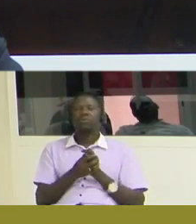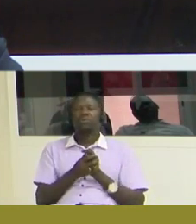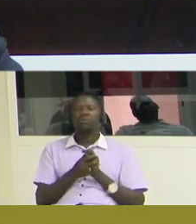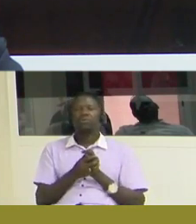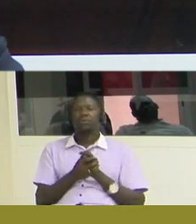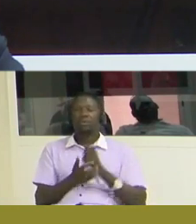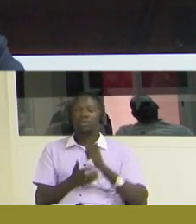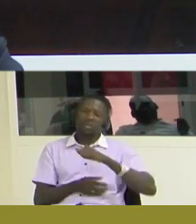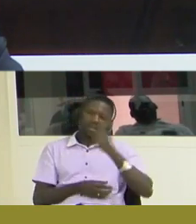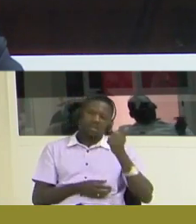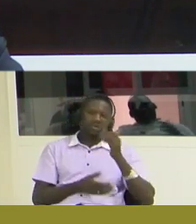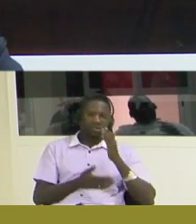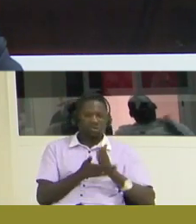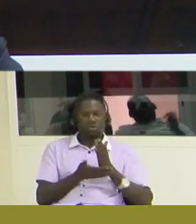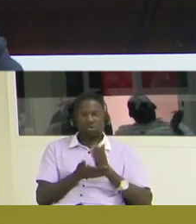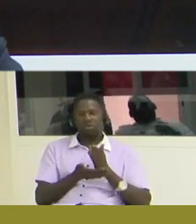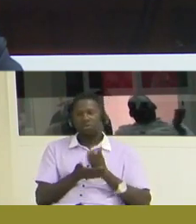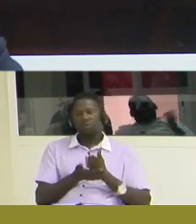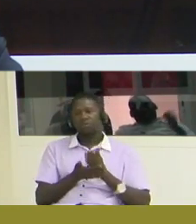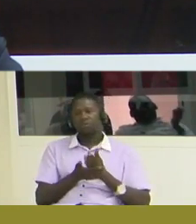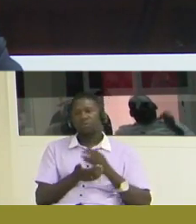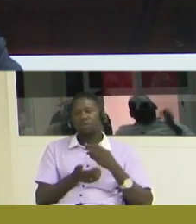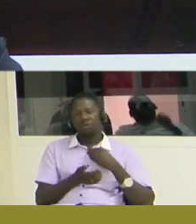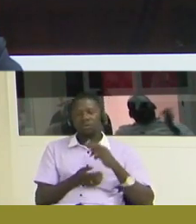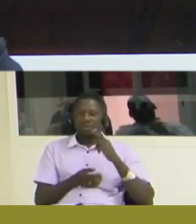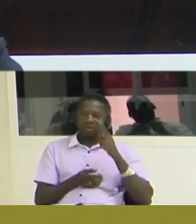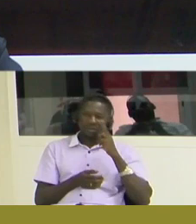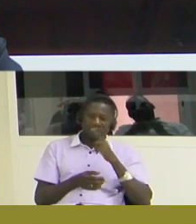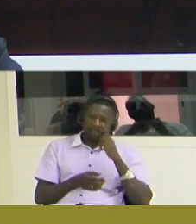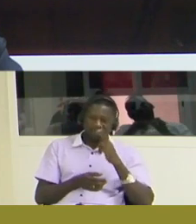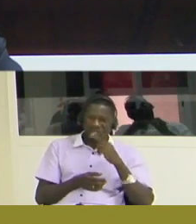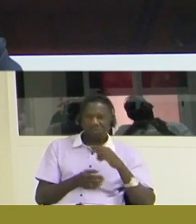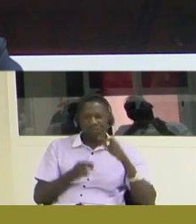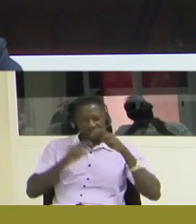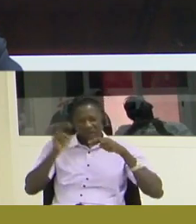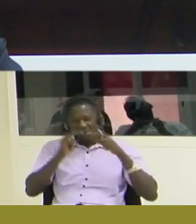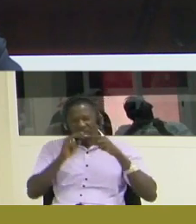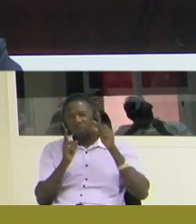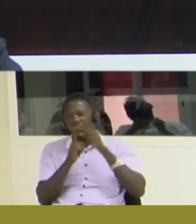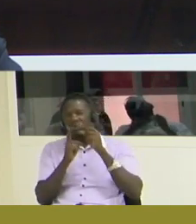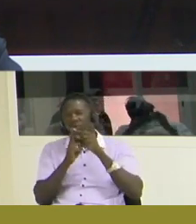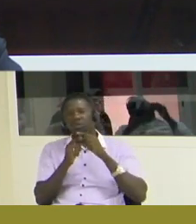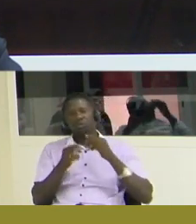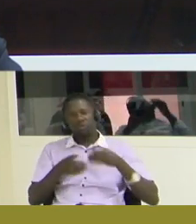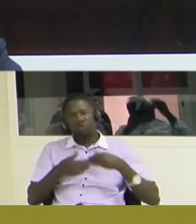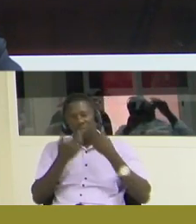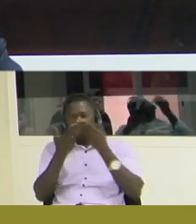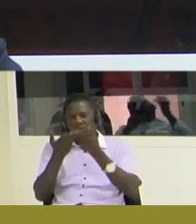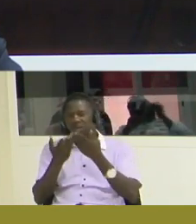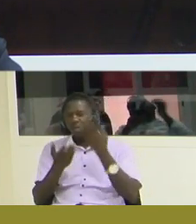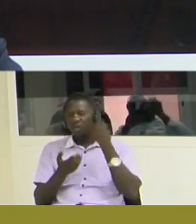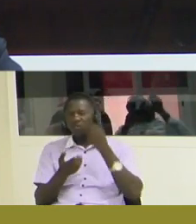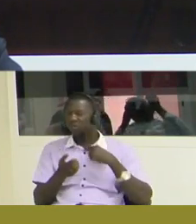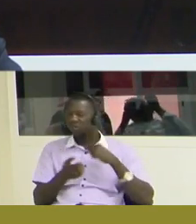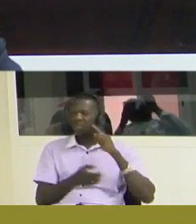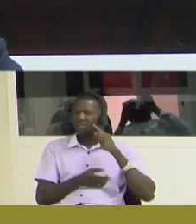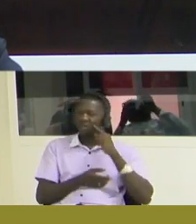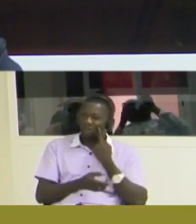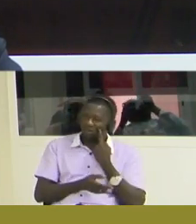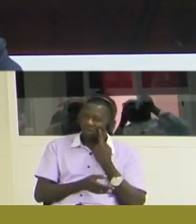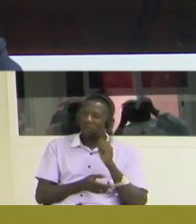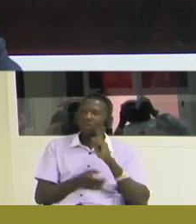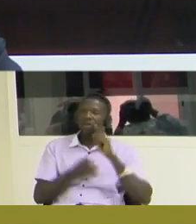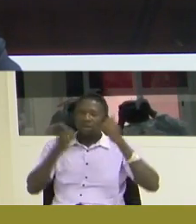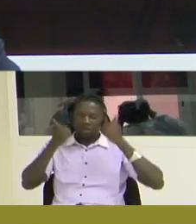really there's I'm just trying to find words to be able to tell him how much I regret exactly what happened